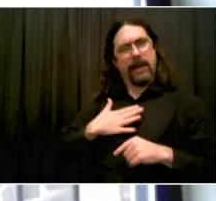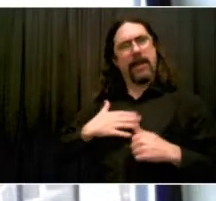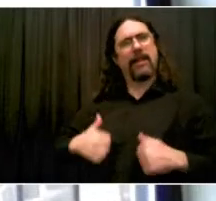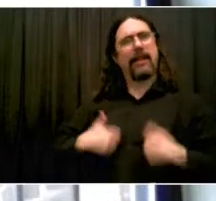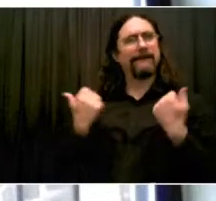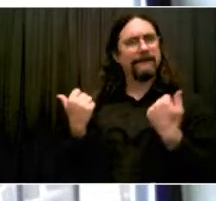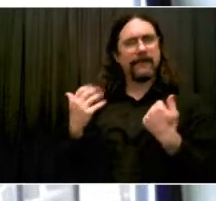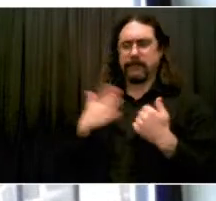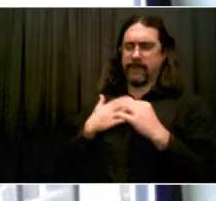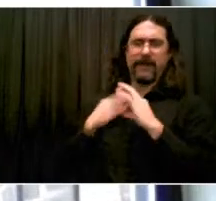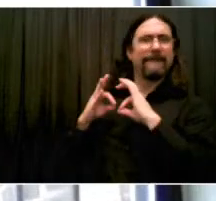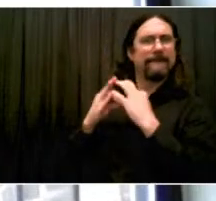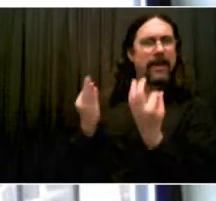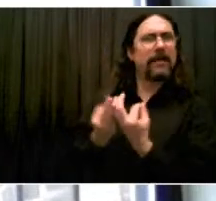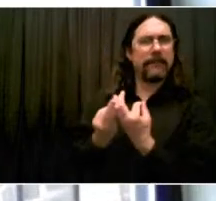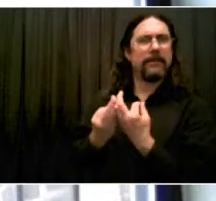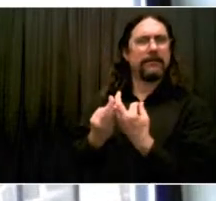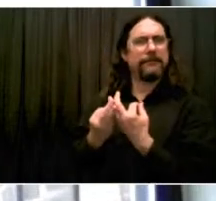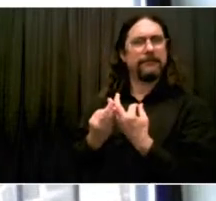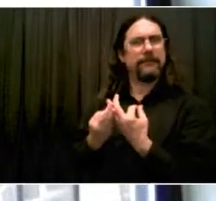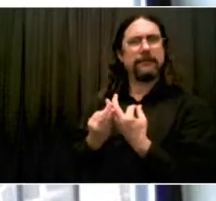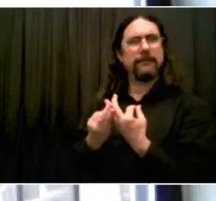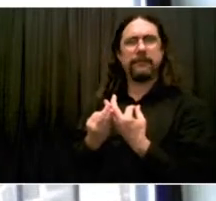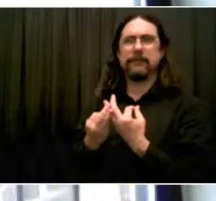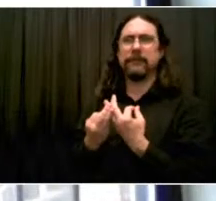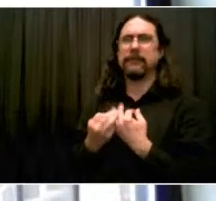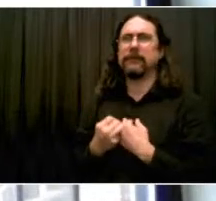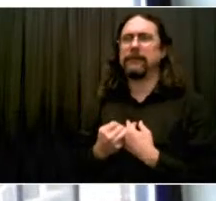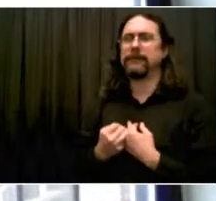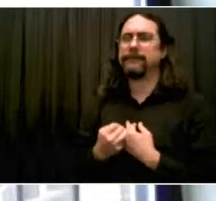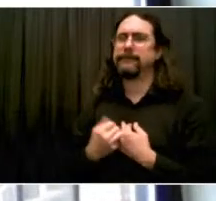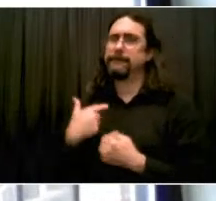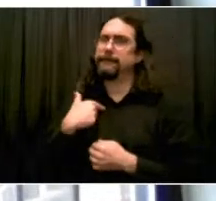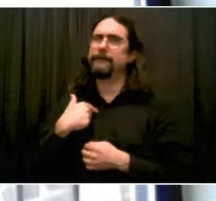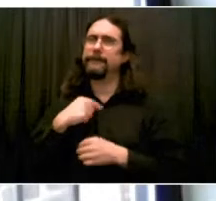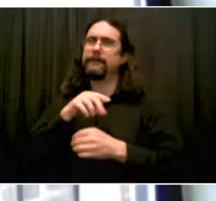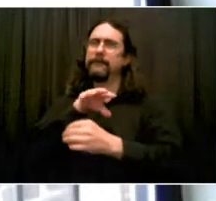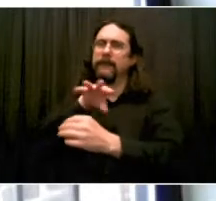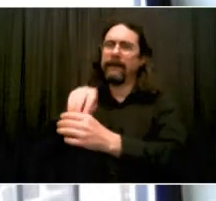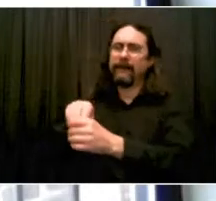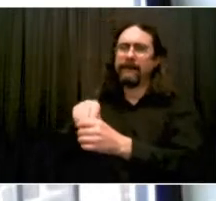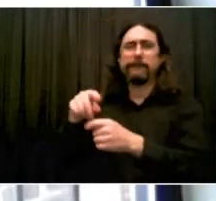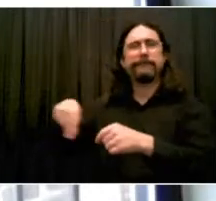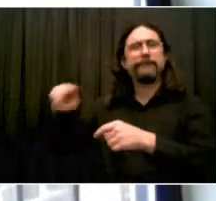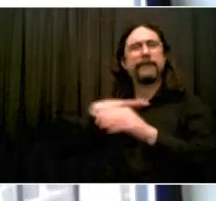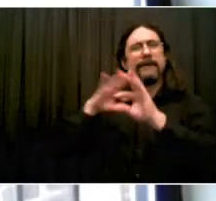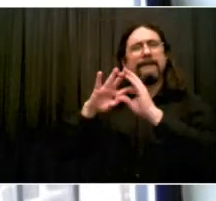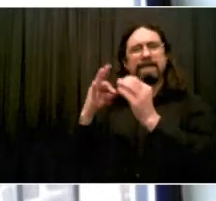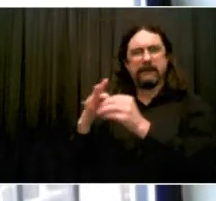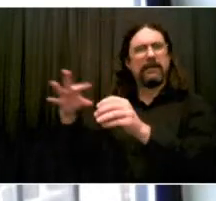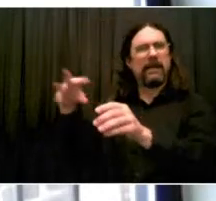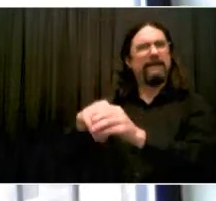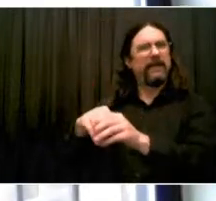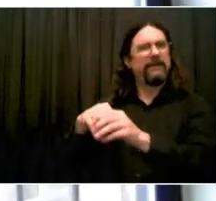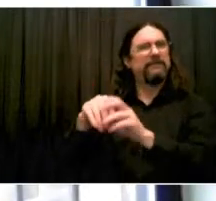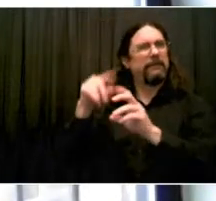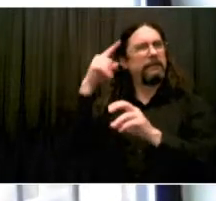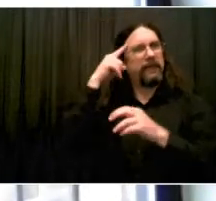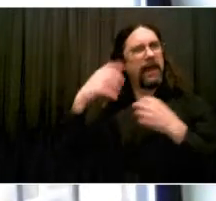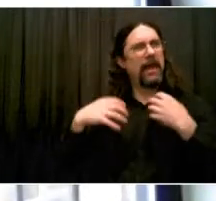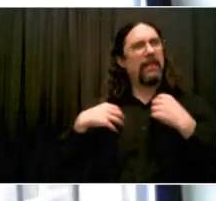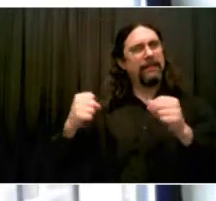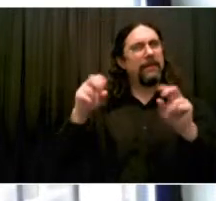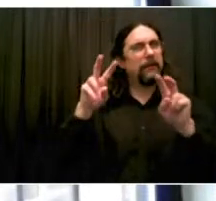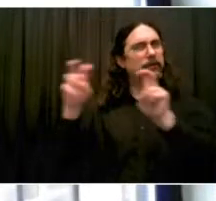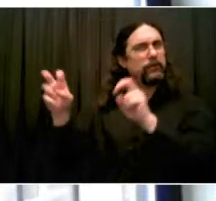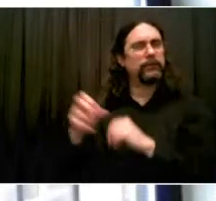become, a leading voice in this conversation, because as you referenced many times, we just don't talk about these